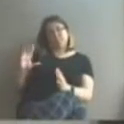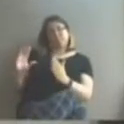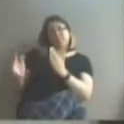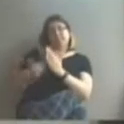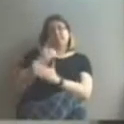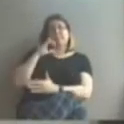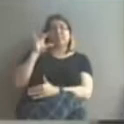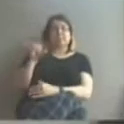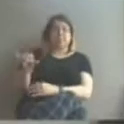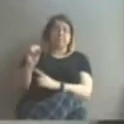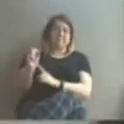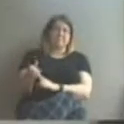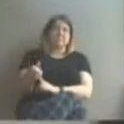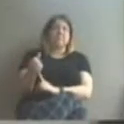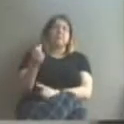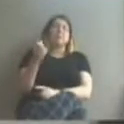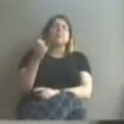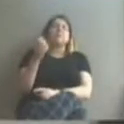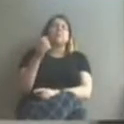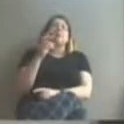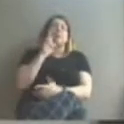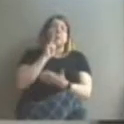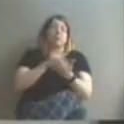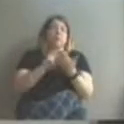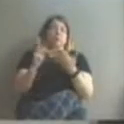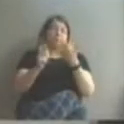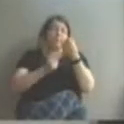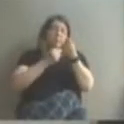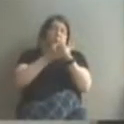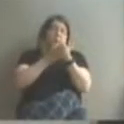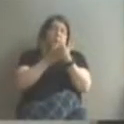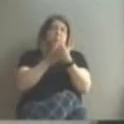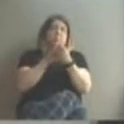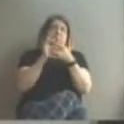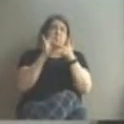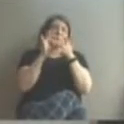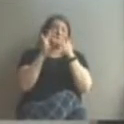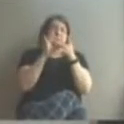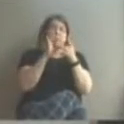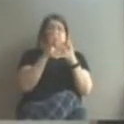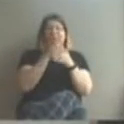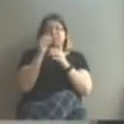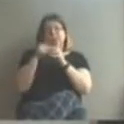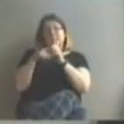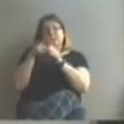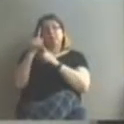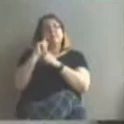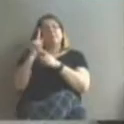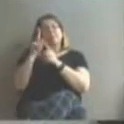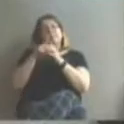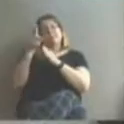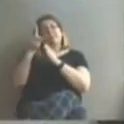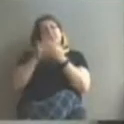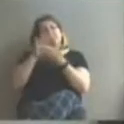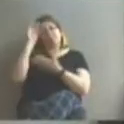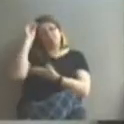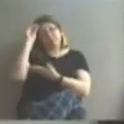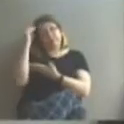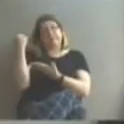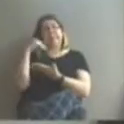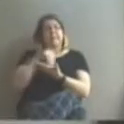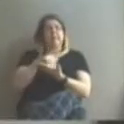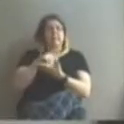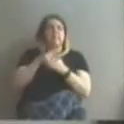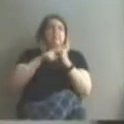this regard, a clerk to help support the coordinator and a specialist for professional learning. Here again,